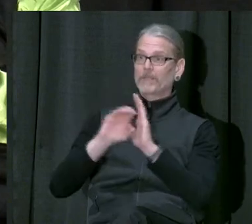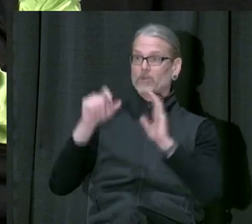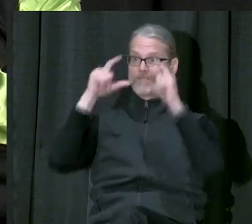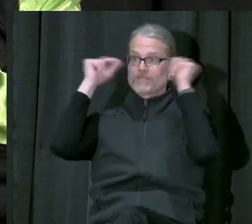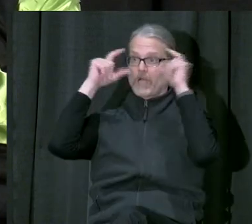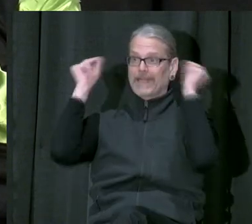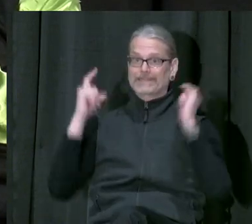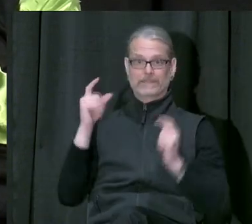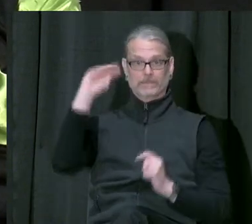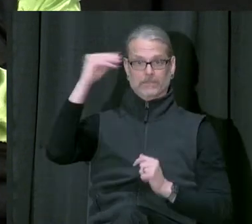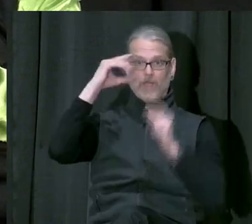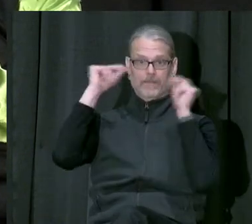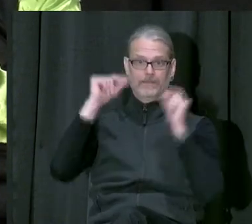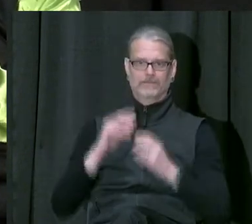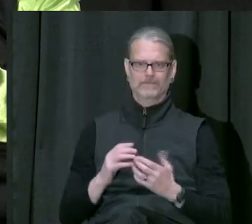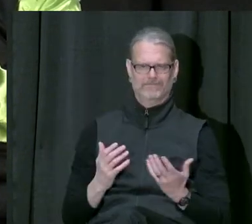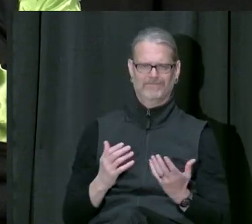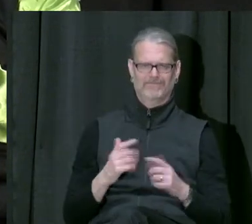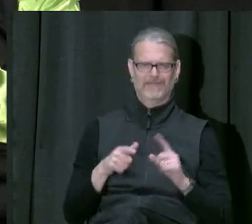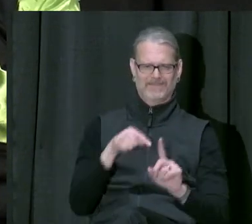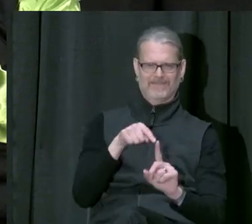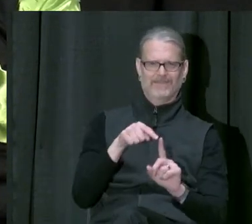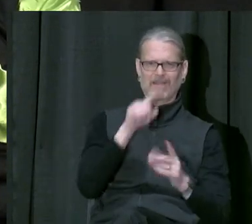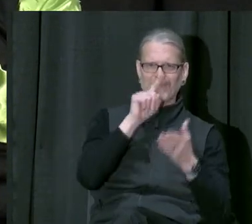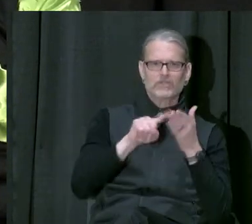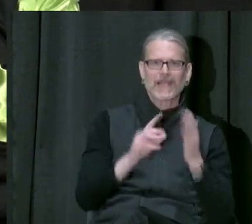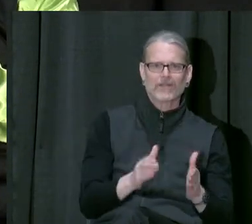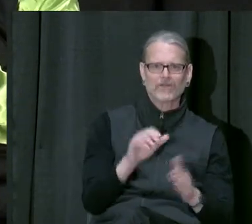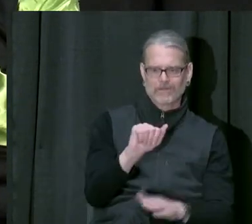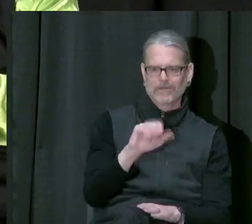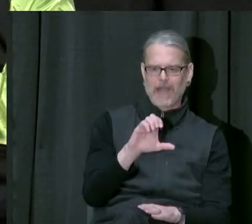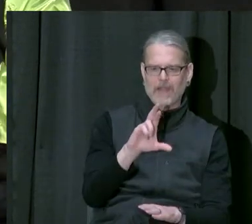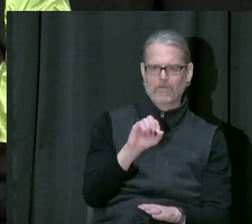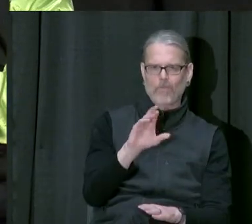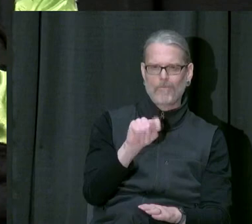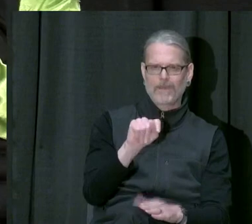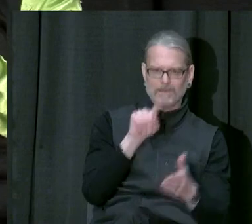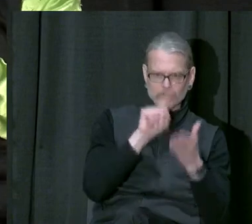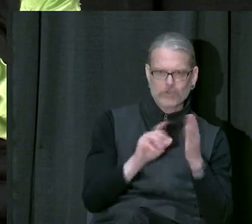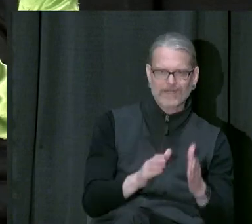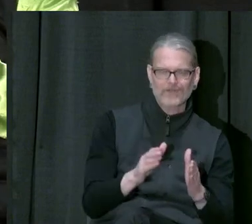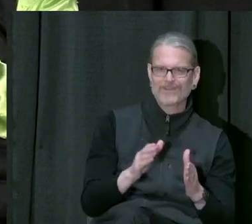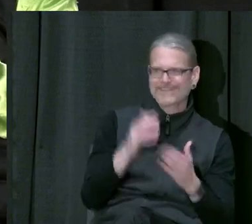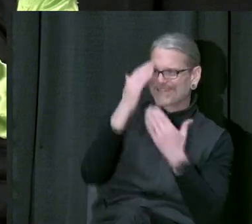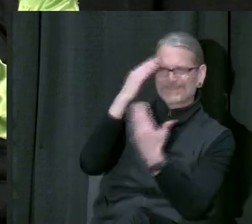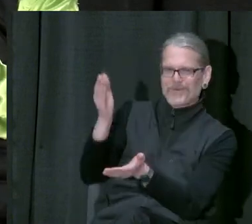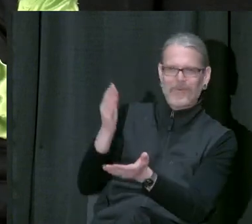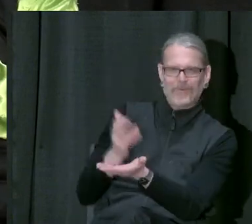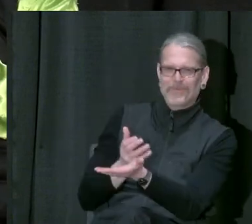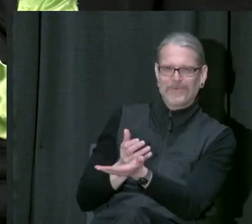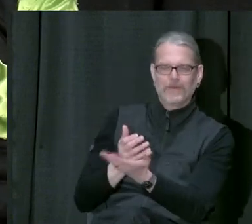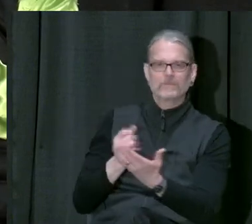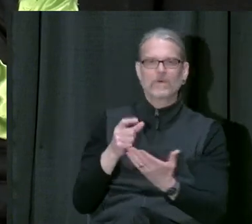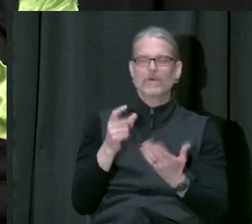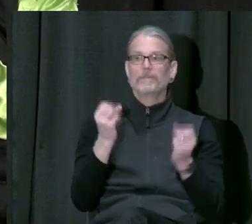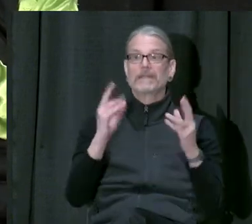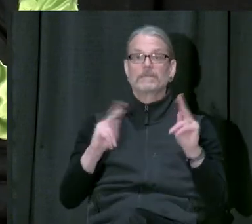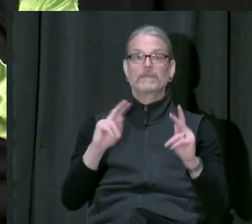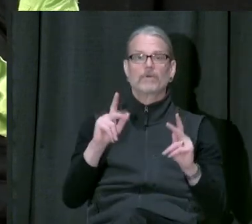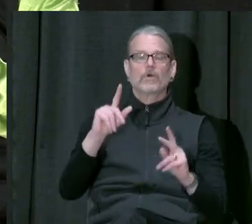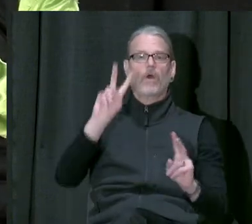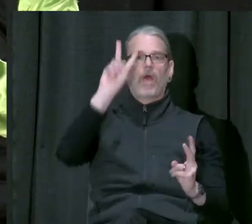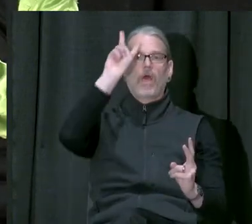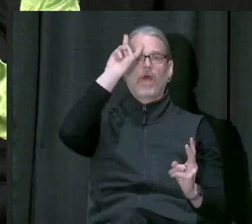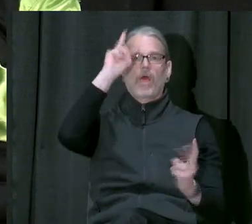checker is not smart enough to know that it's not meaningful pertaining to what's there. So a lot of people don't